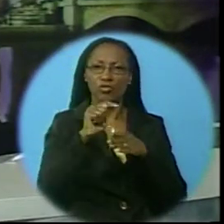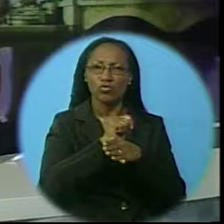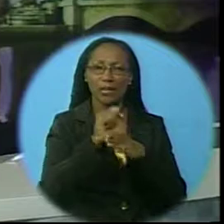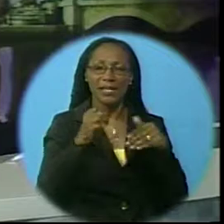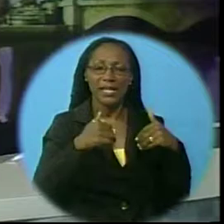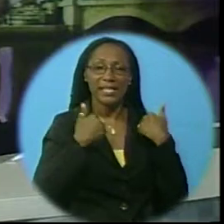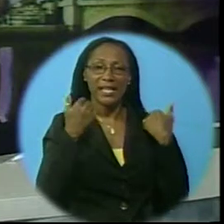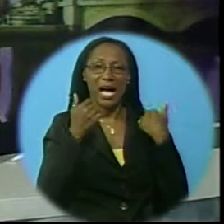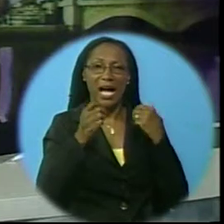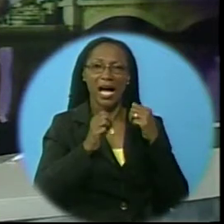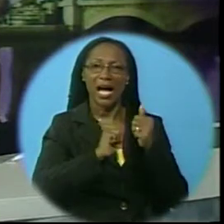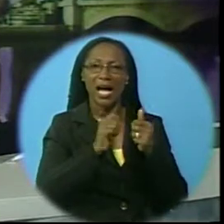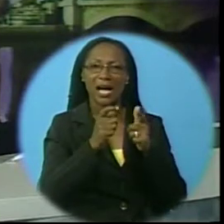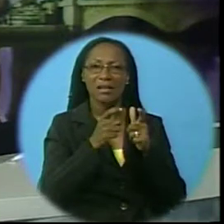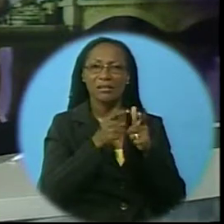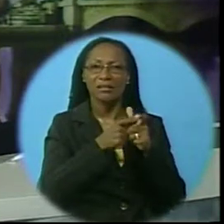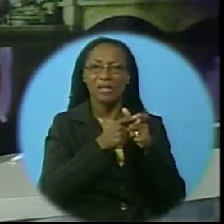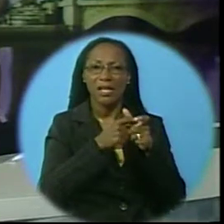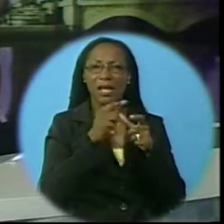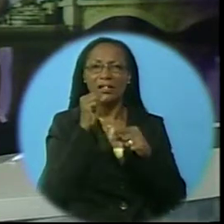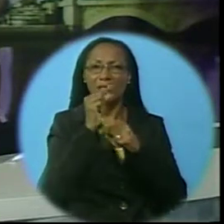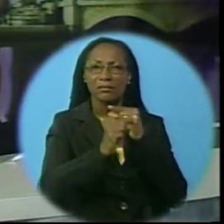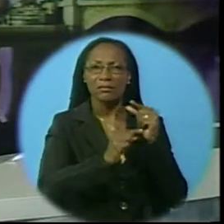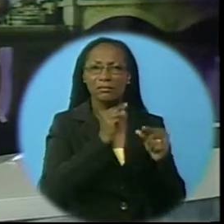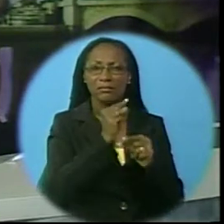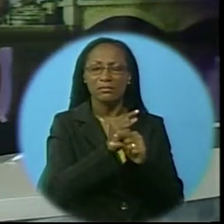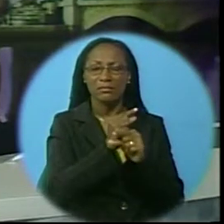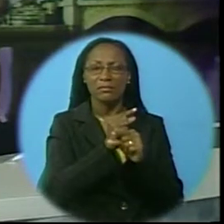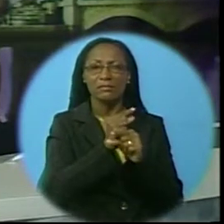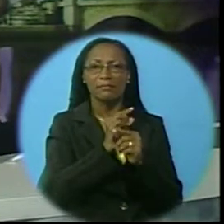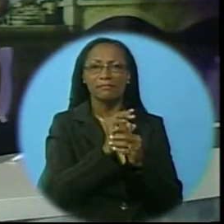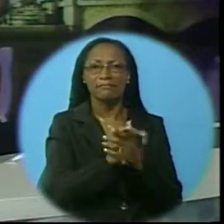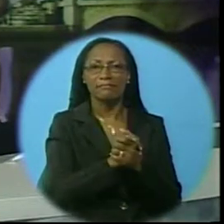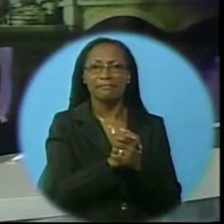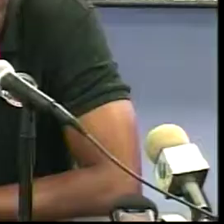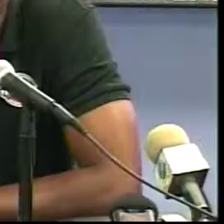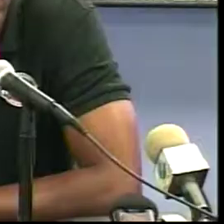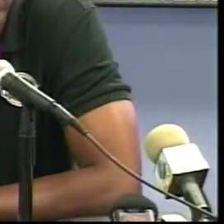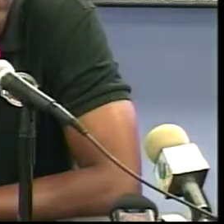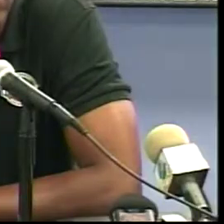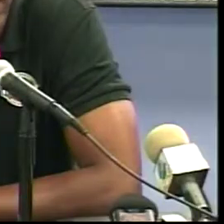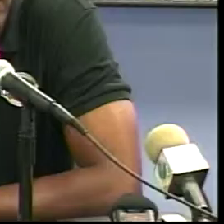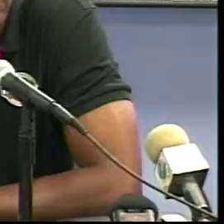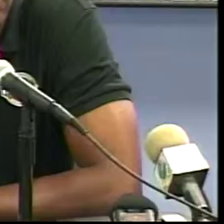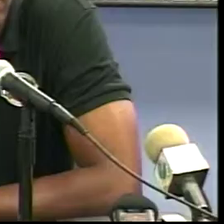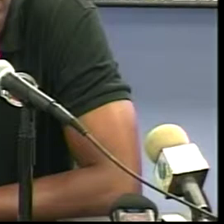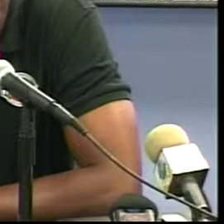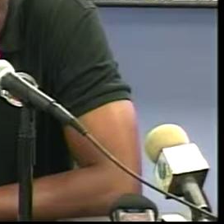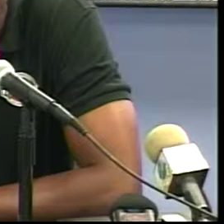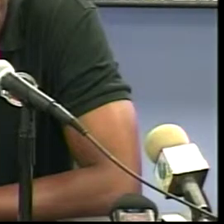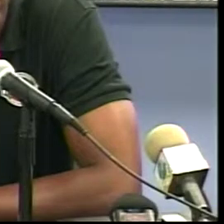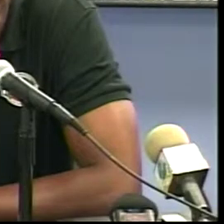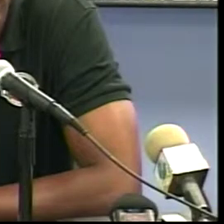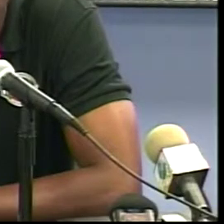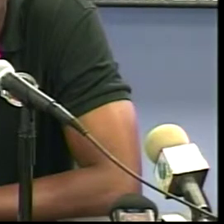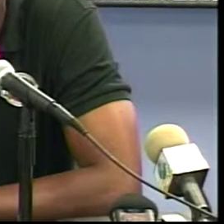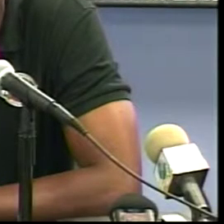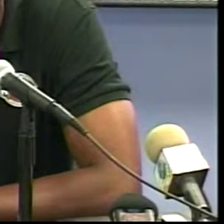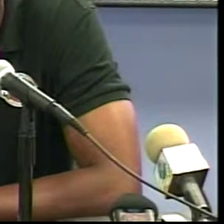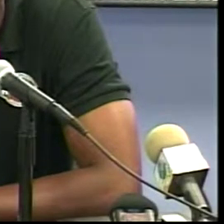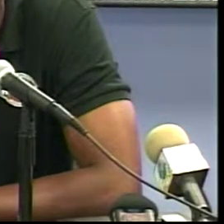globe through the Professional Basketball Association. I'm one of the directors of training for the